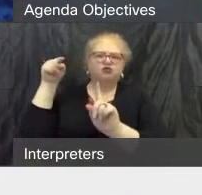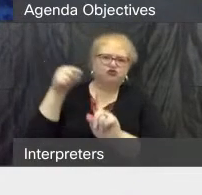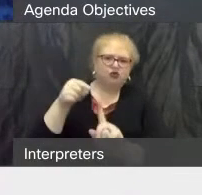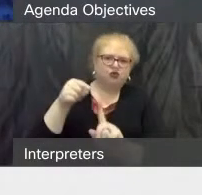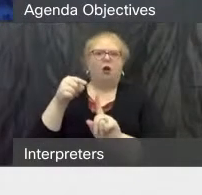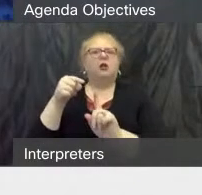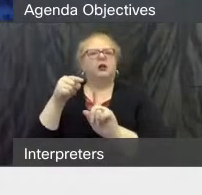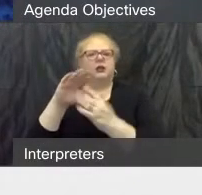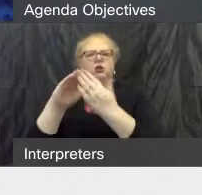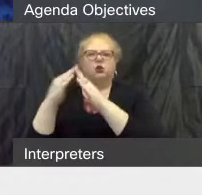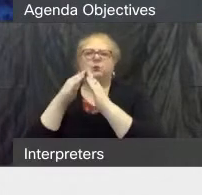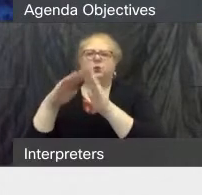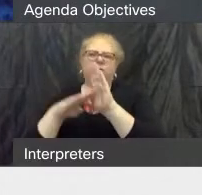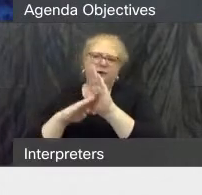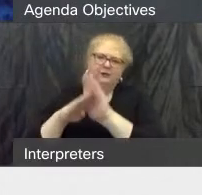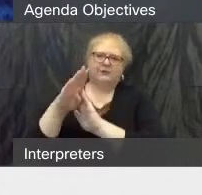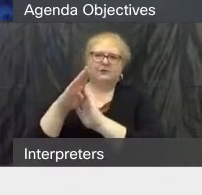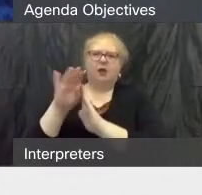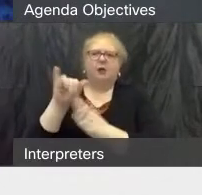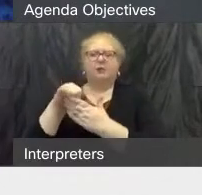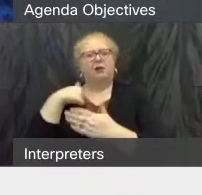we voted on earlier this year.